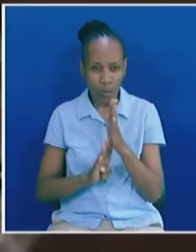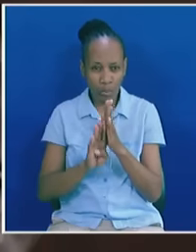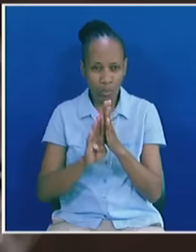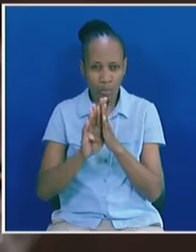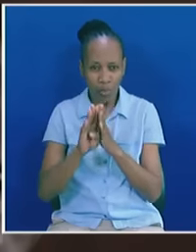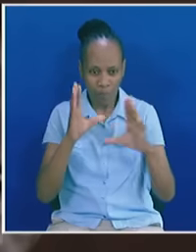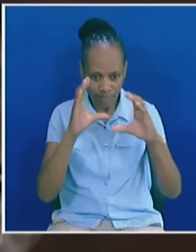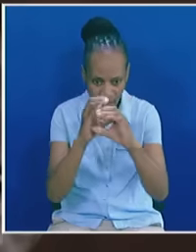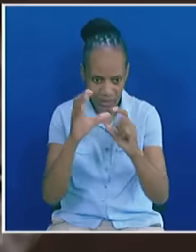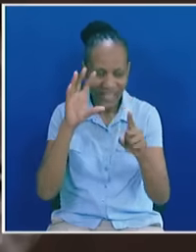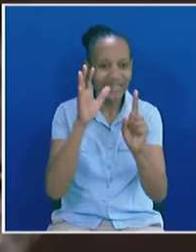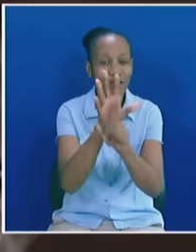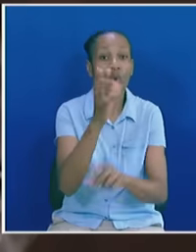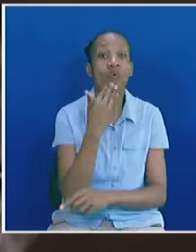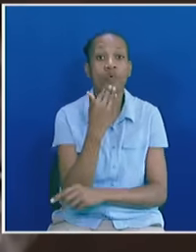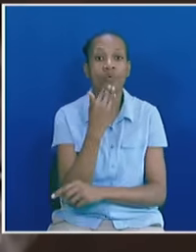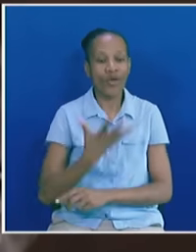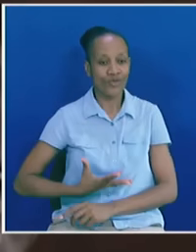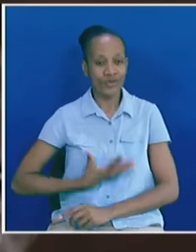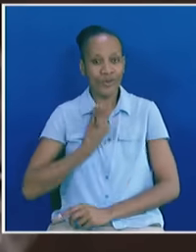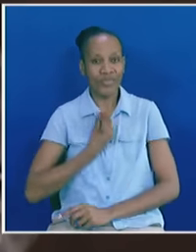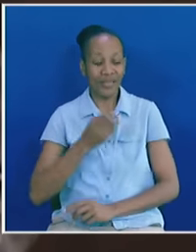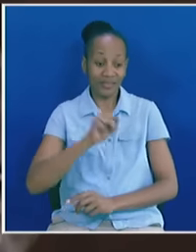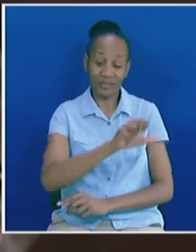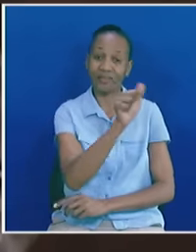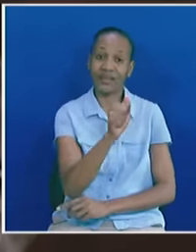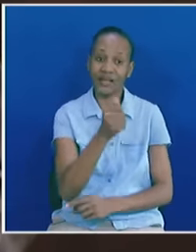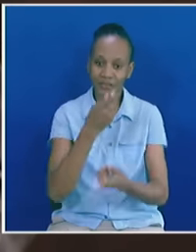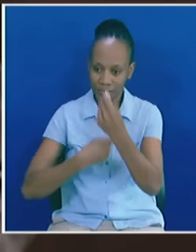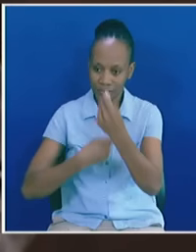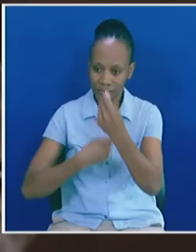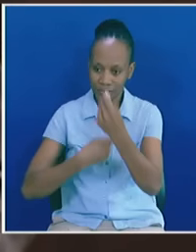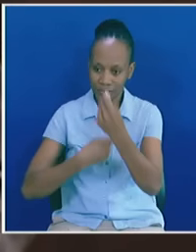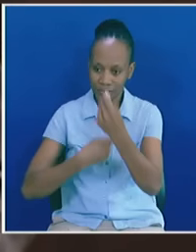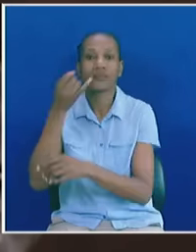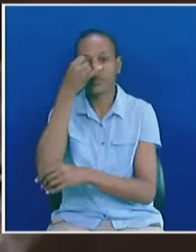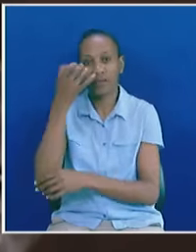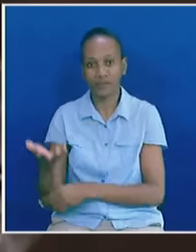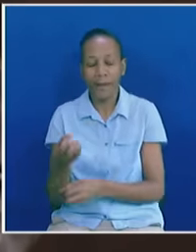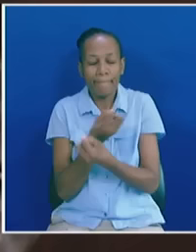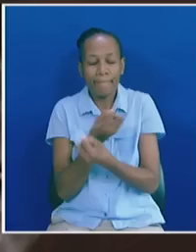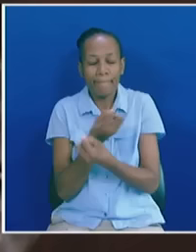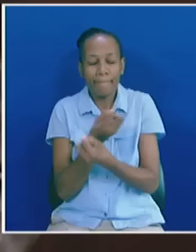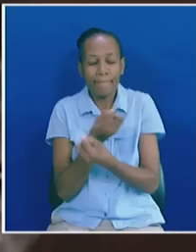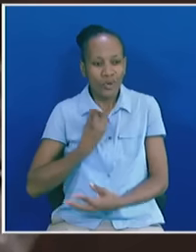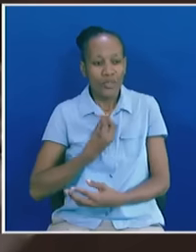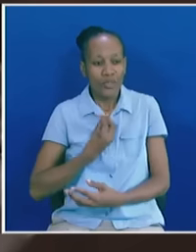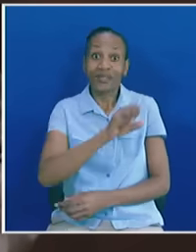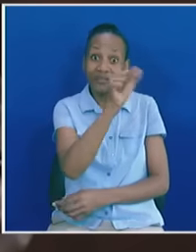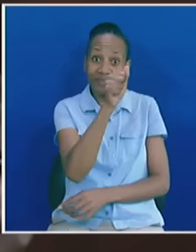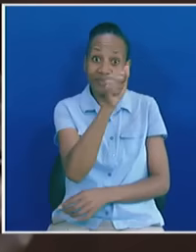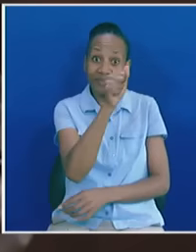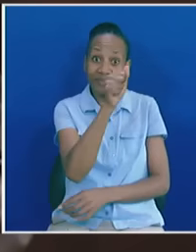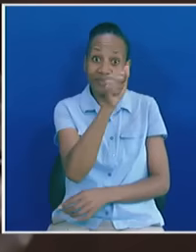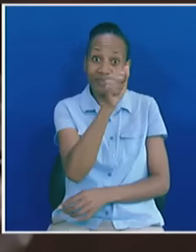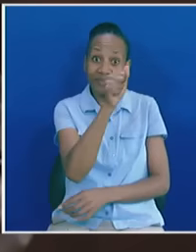young people in South Africa to smuggle drugs, and the number of young South Africans in foreign